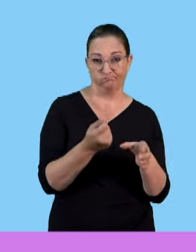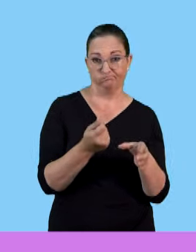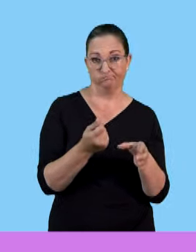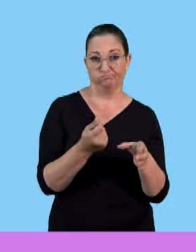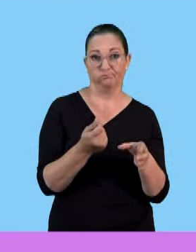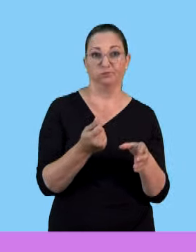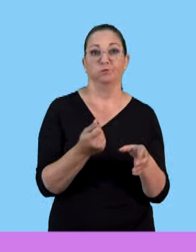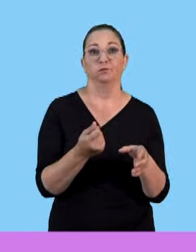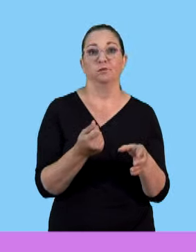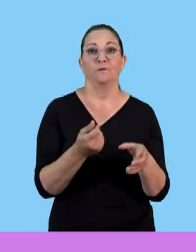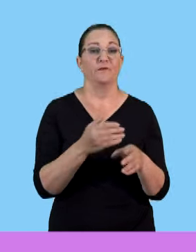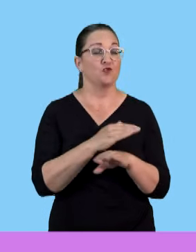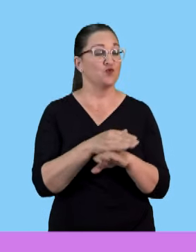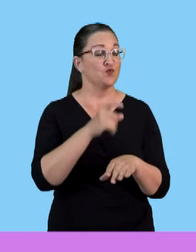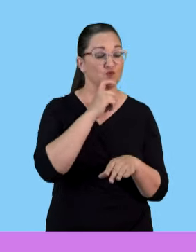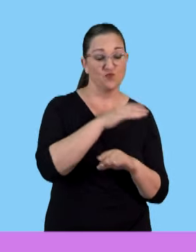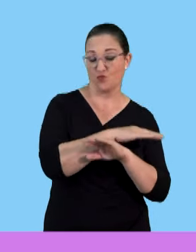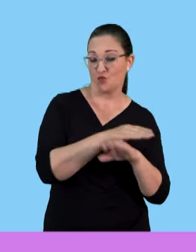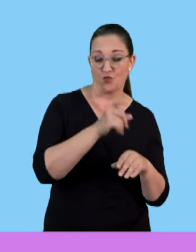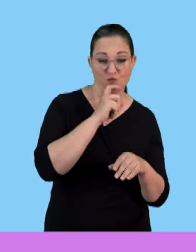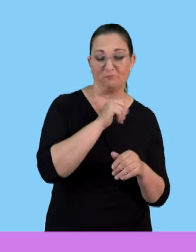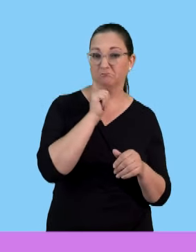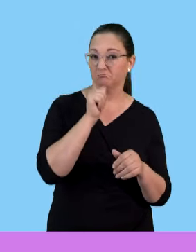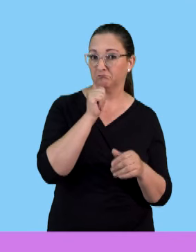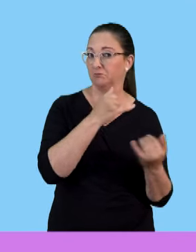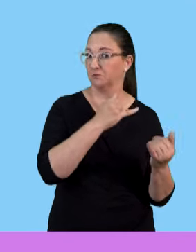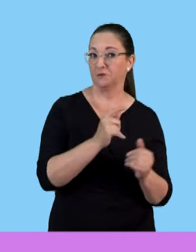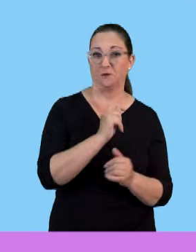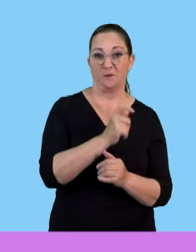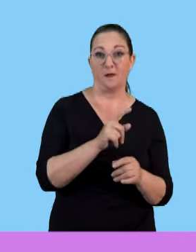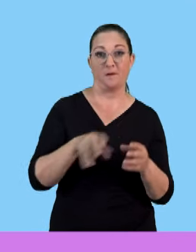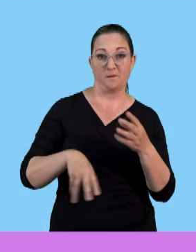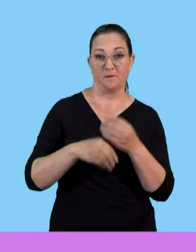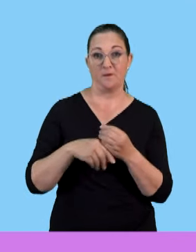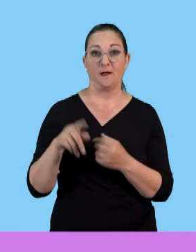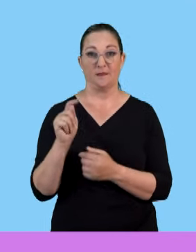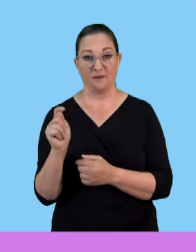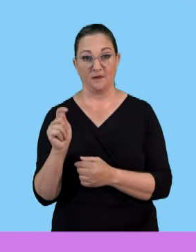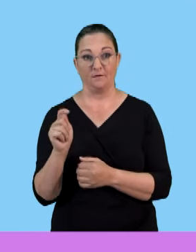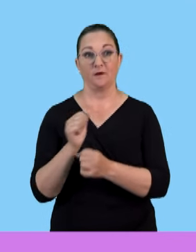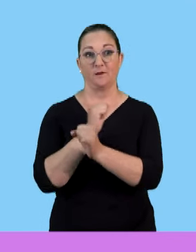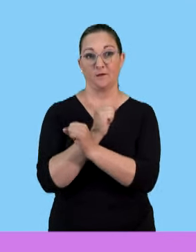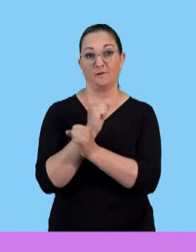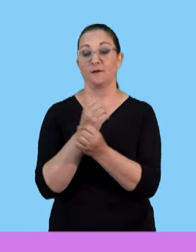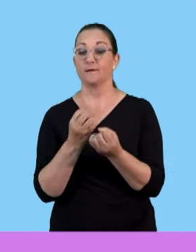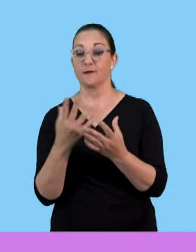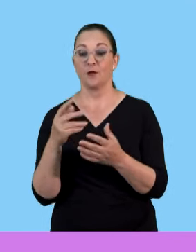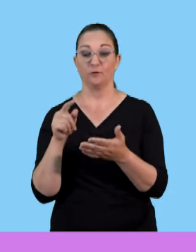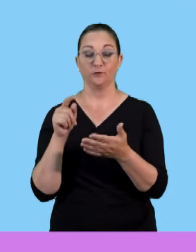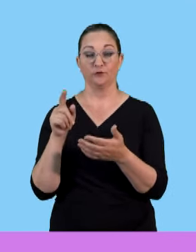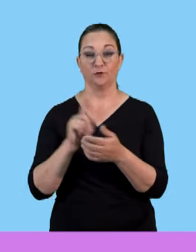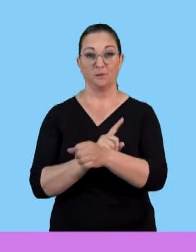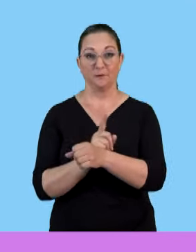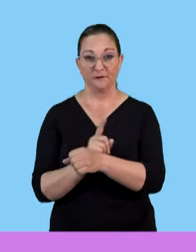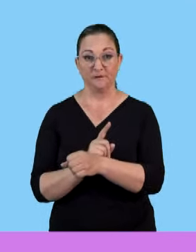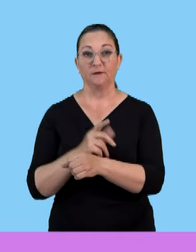you'll be paying, a standard one, whether you have used or you have not used the given minutes, plus the tariff multiplied by the total